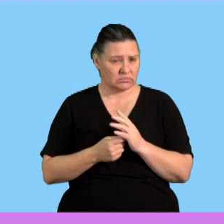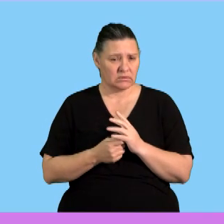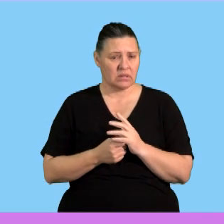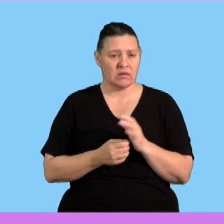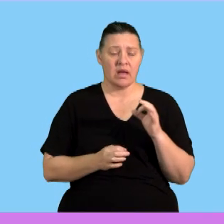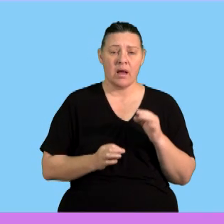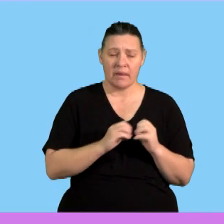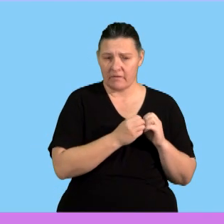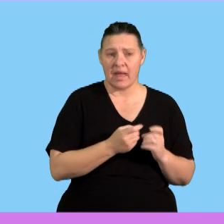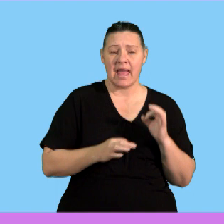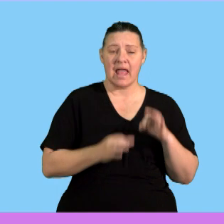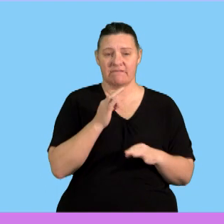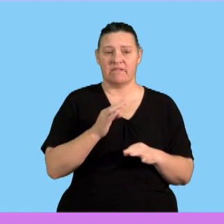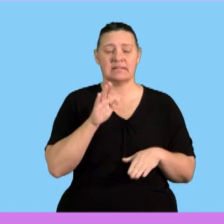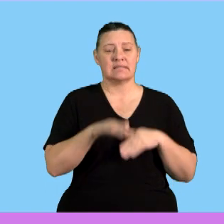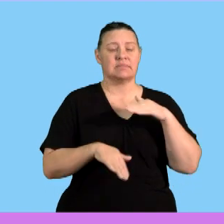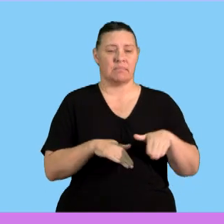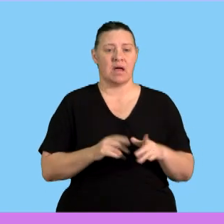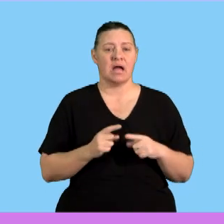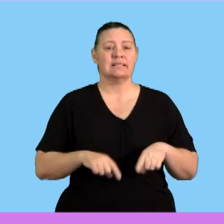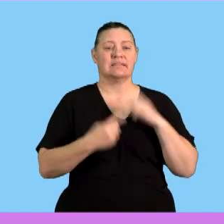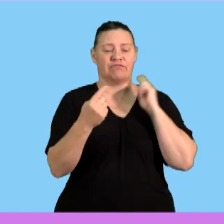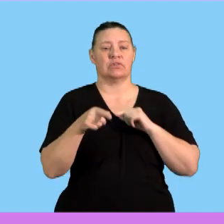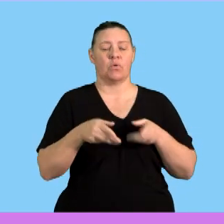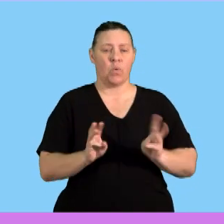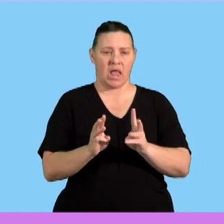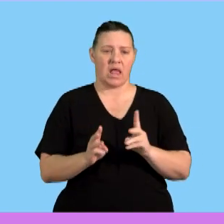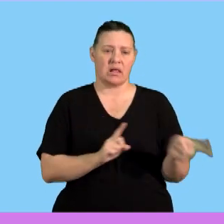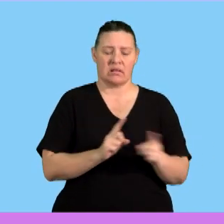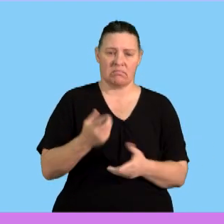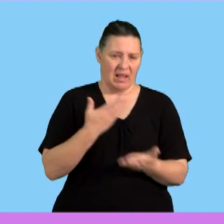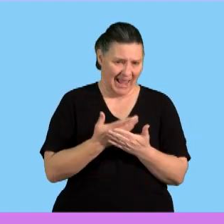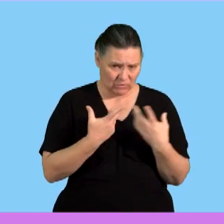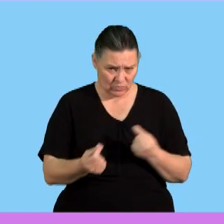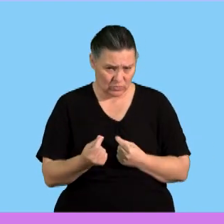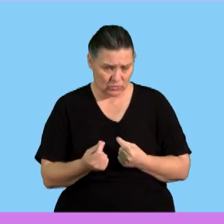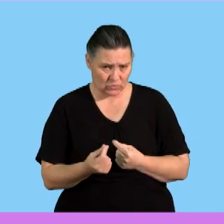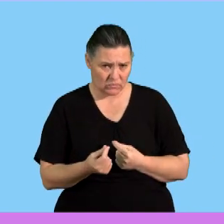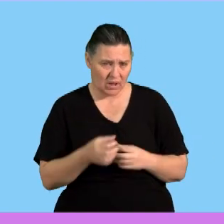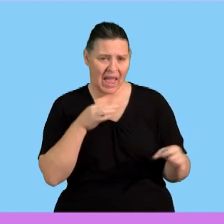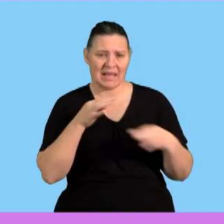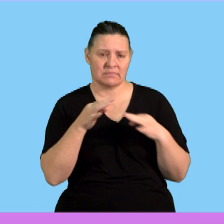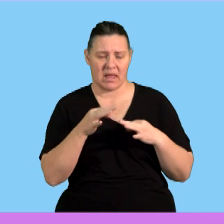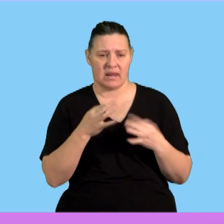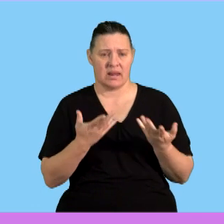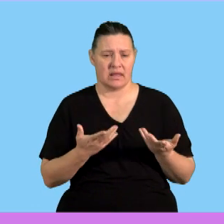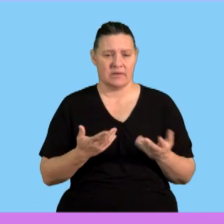wooden table be assembled if he completes the steps in a different order? Explain your